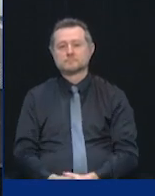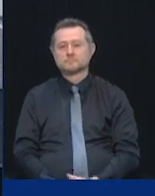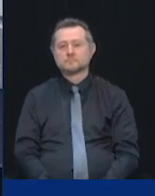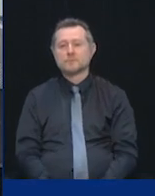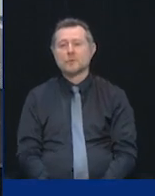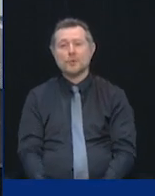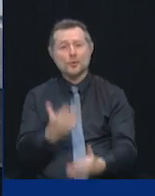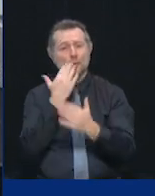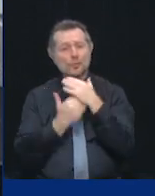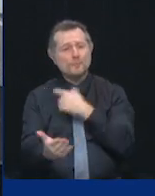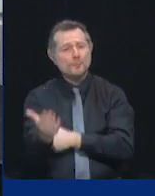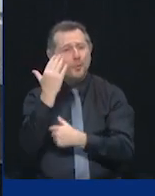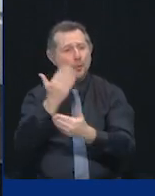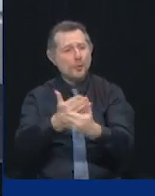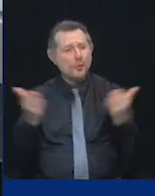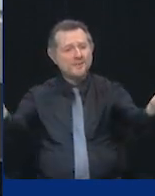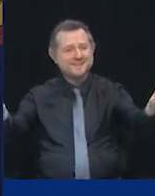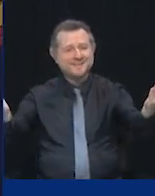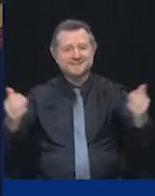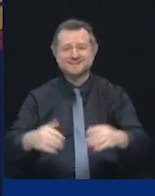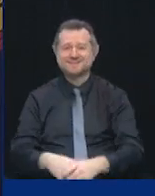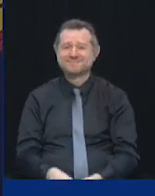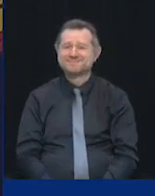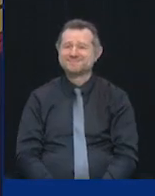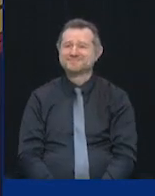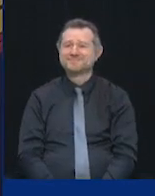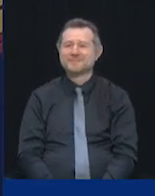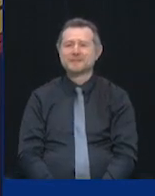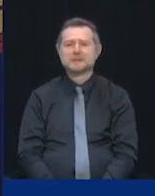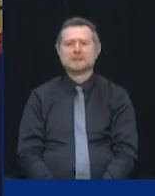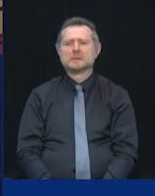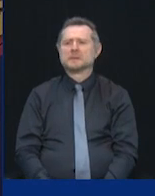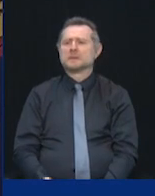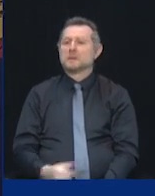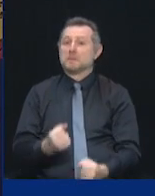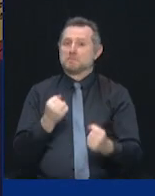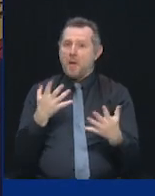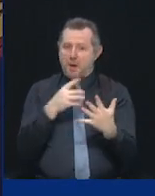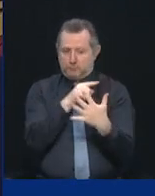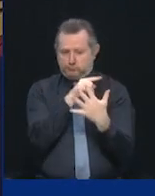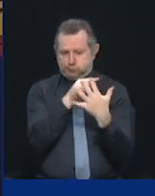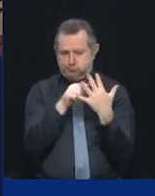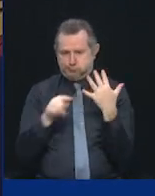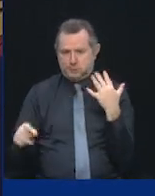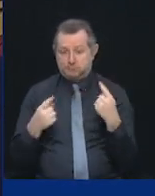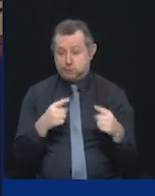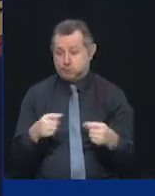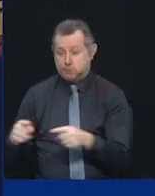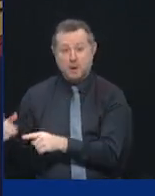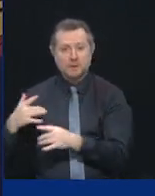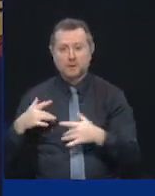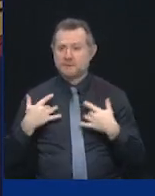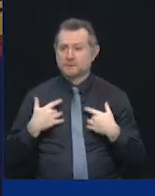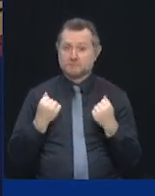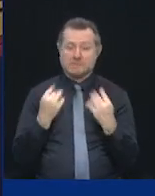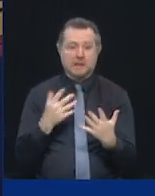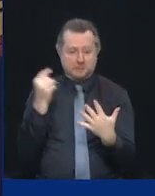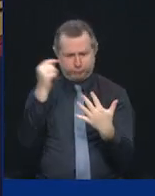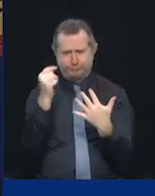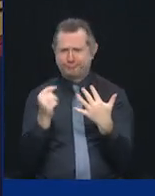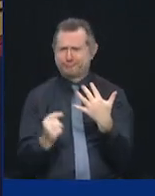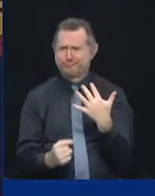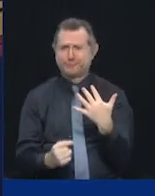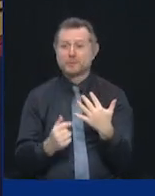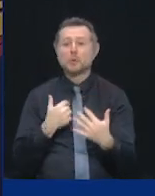Good morning. A lot going on today. What's going on today? A lot. Let me introduce who we